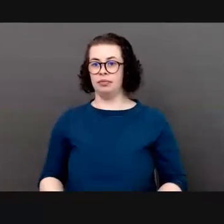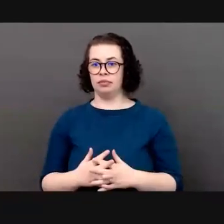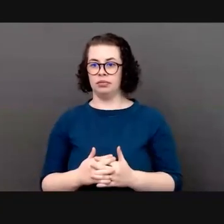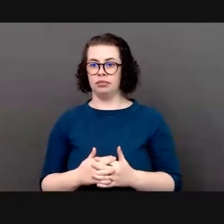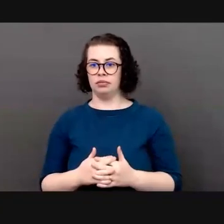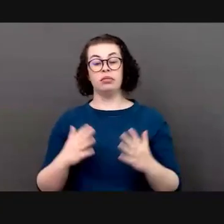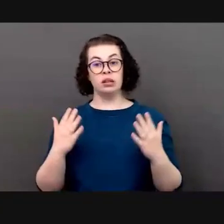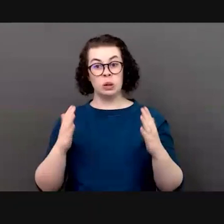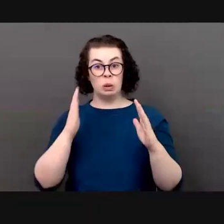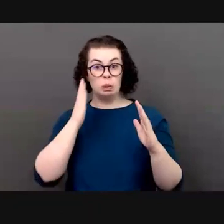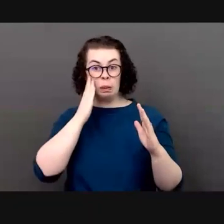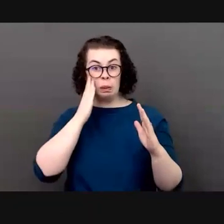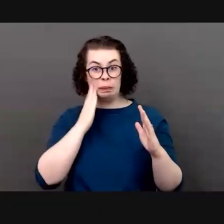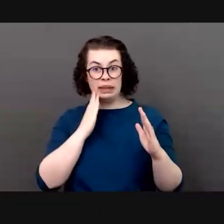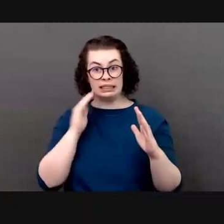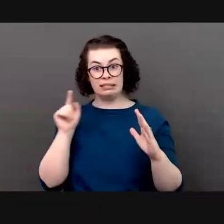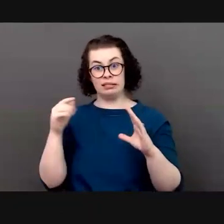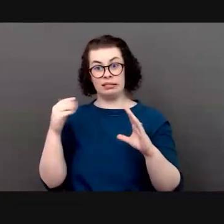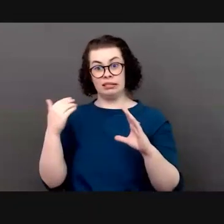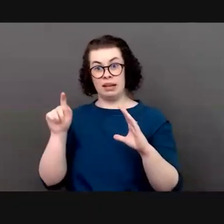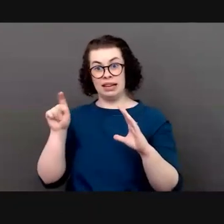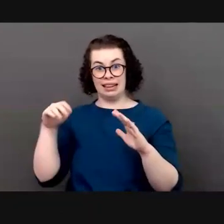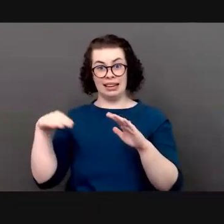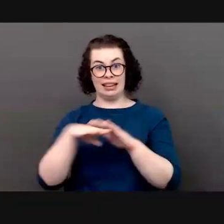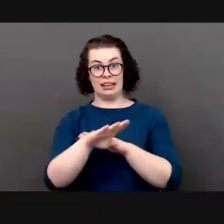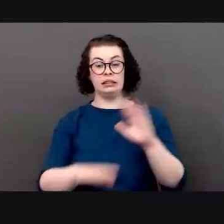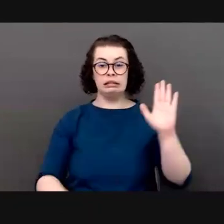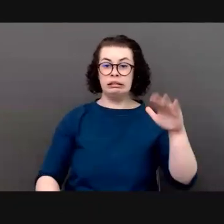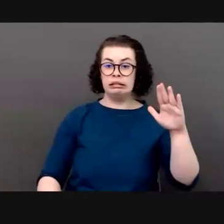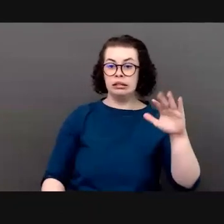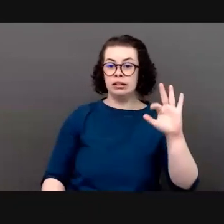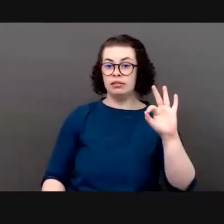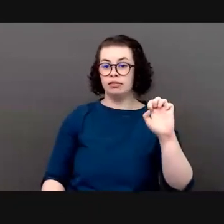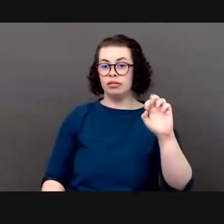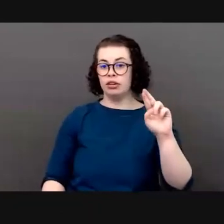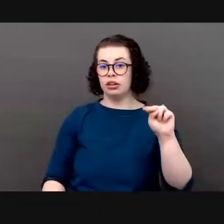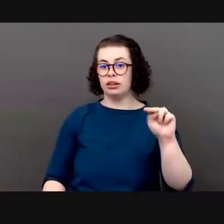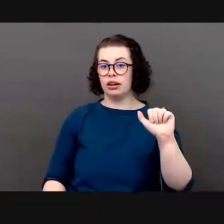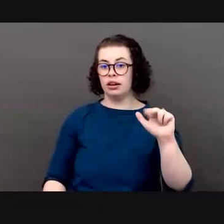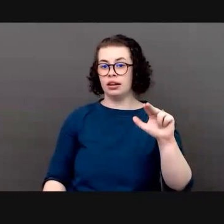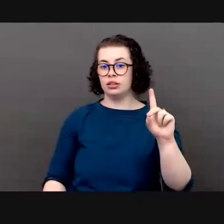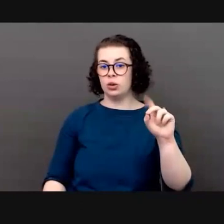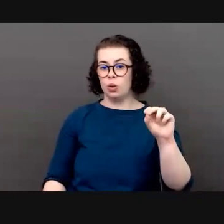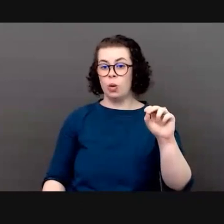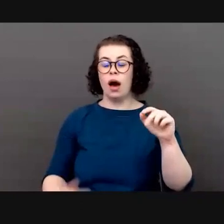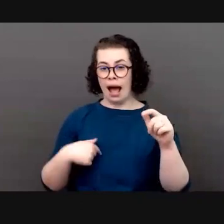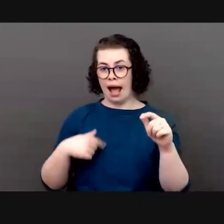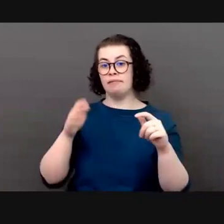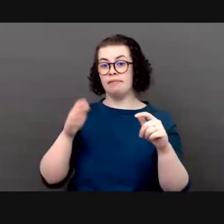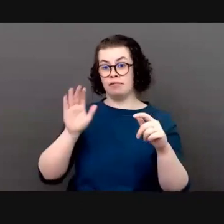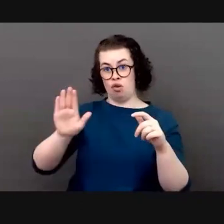link, you will be able to join us. Fernando, yes? I have made her like a speaker. I think